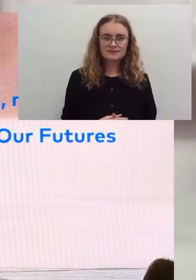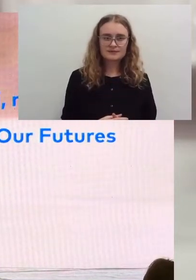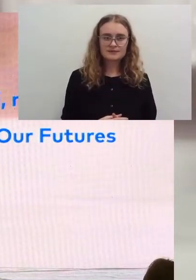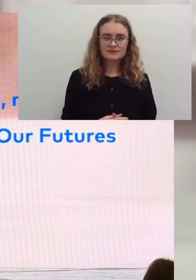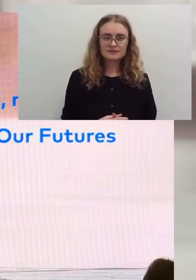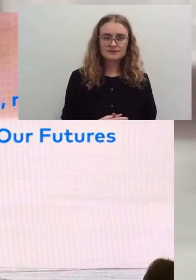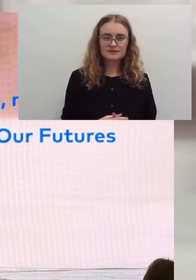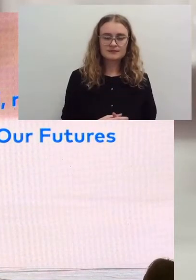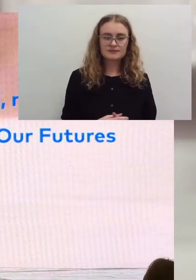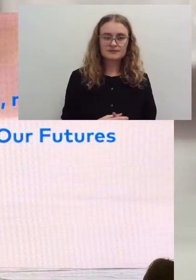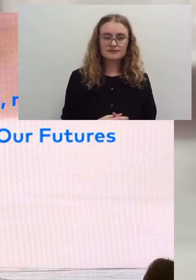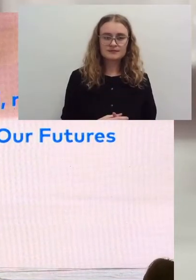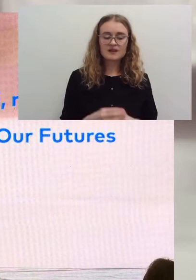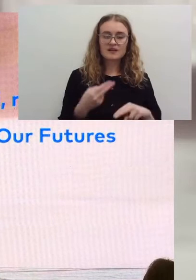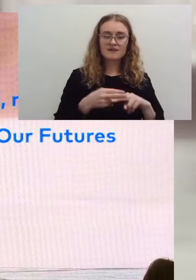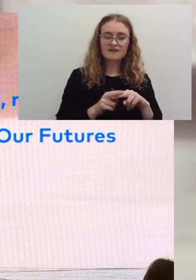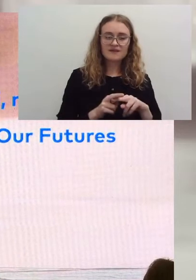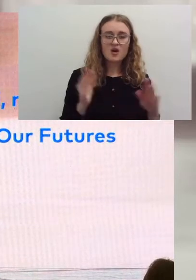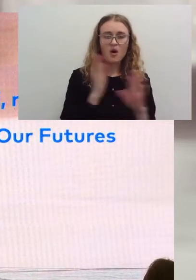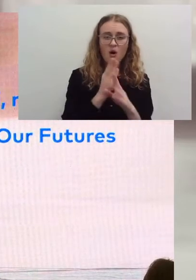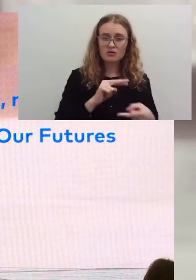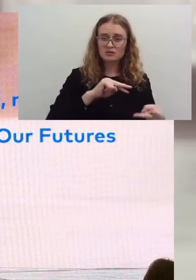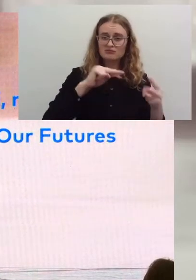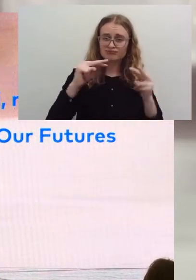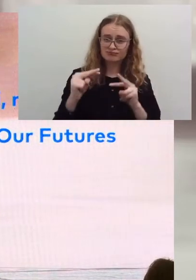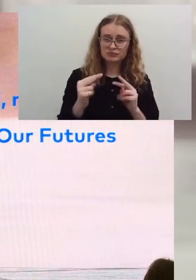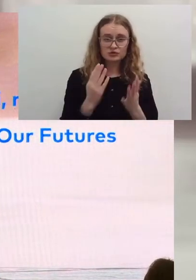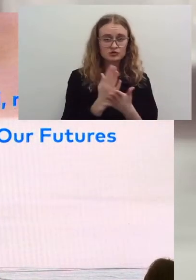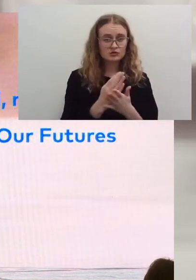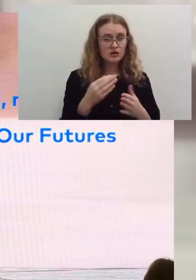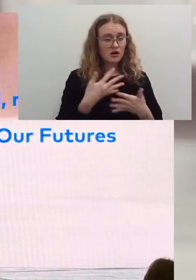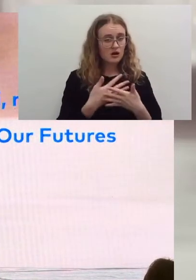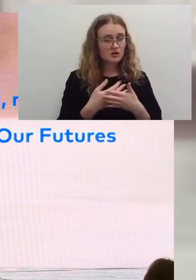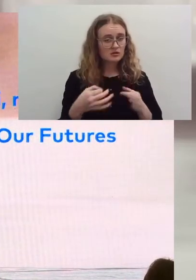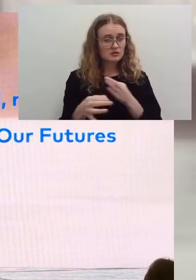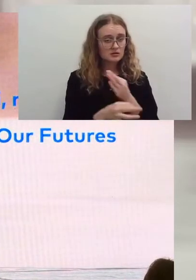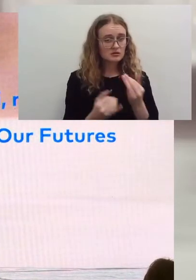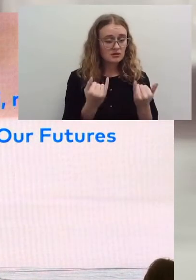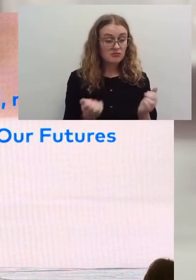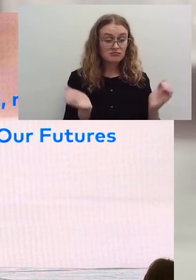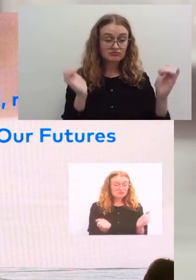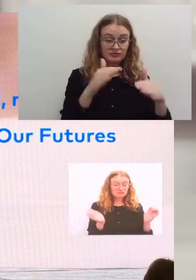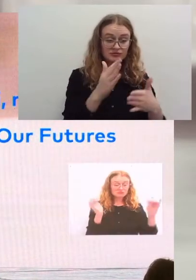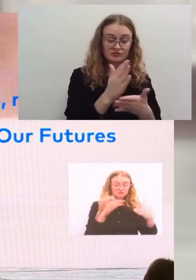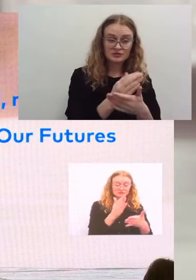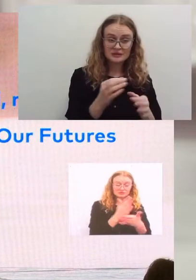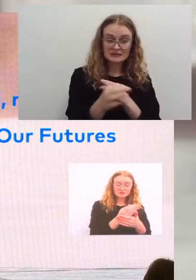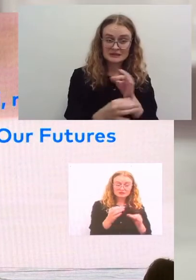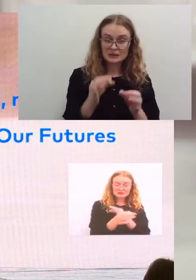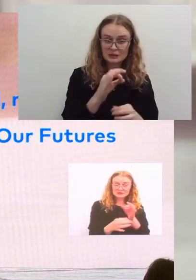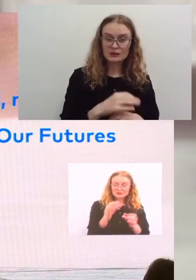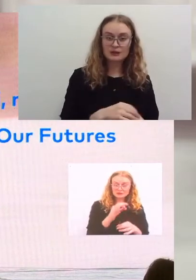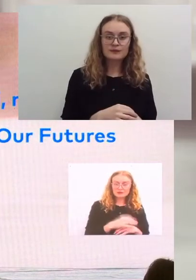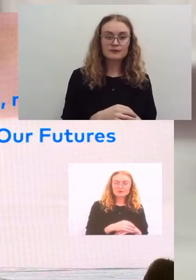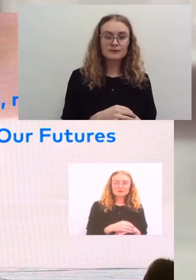always are they heard out. And now we have the chance to actually hear the youth. So I'm actually very happy that we can do that. I will present now the